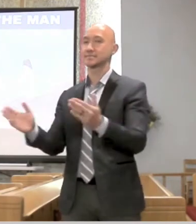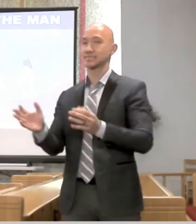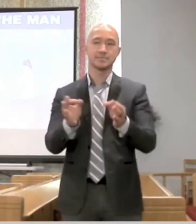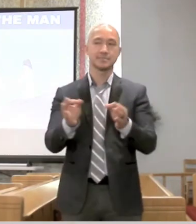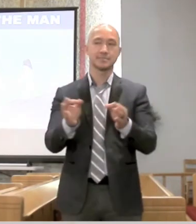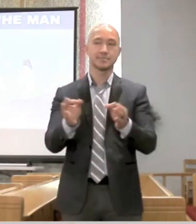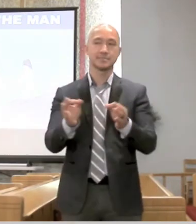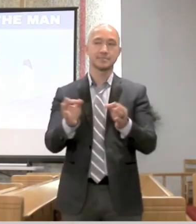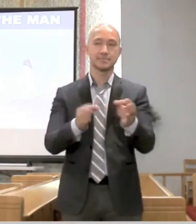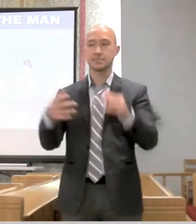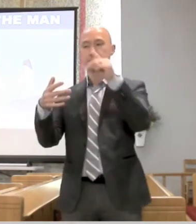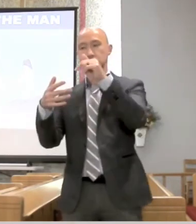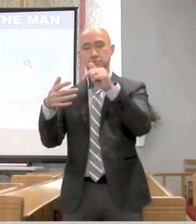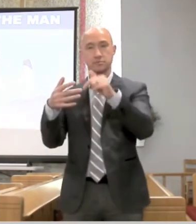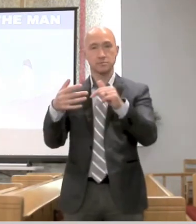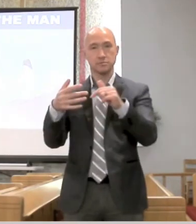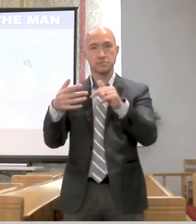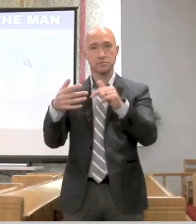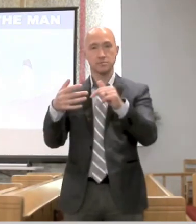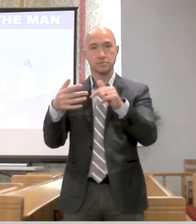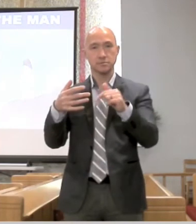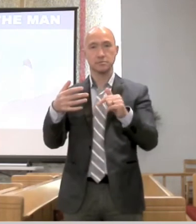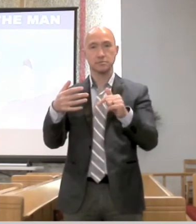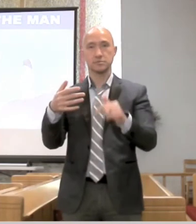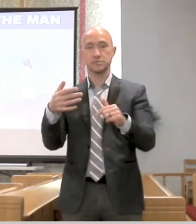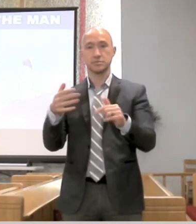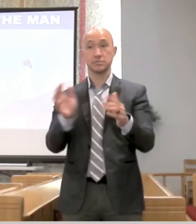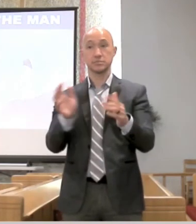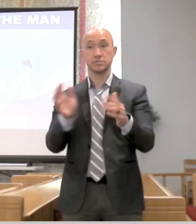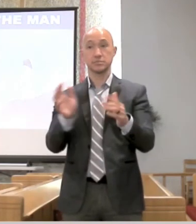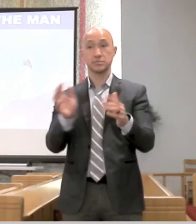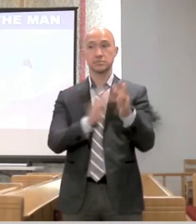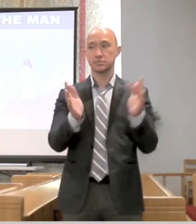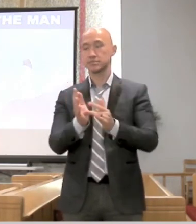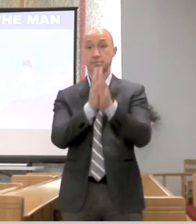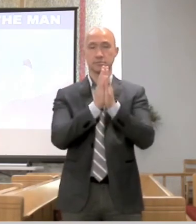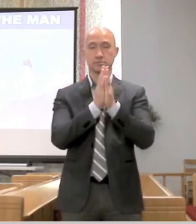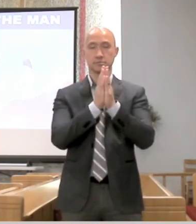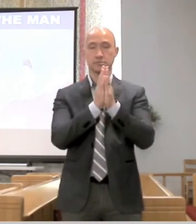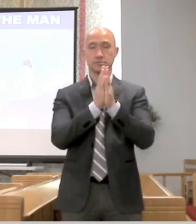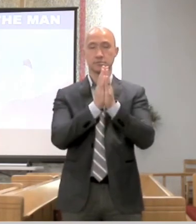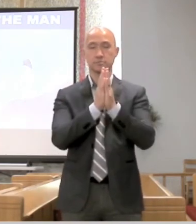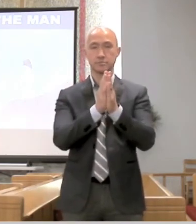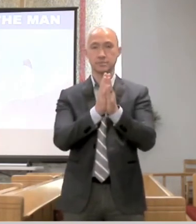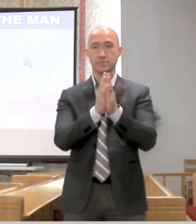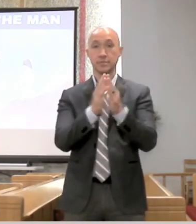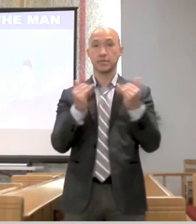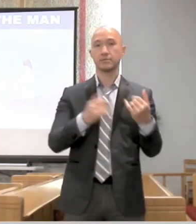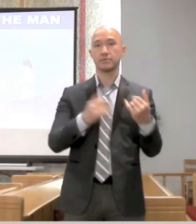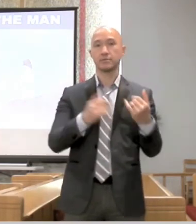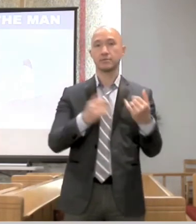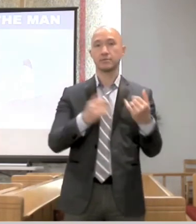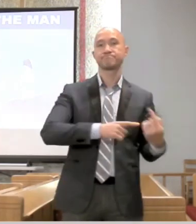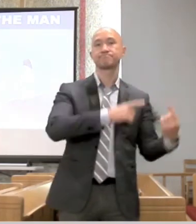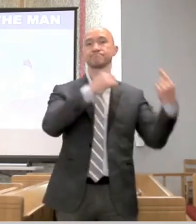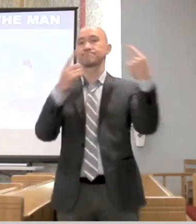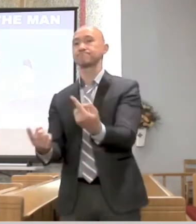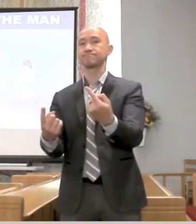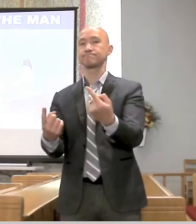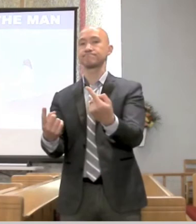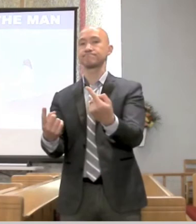through right after the garden and right before his crucifixion. But there are some things to note about